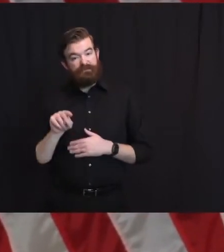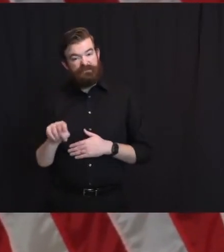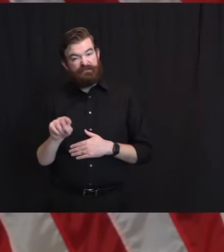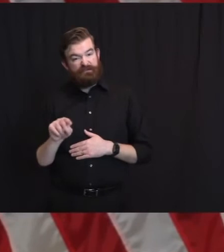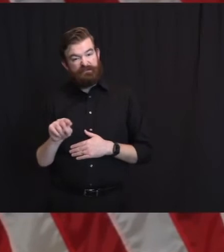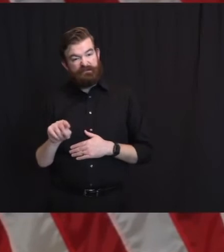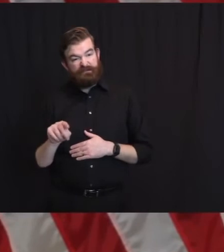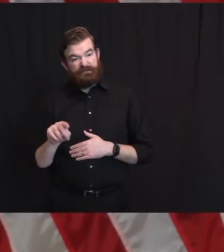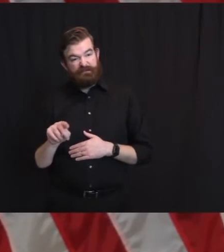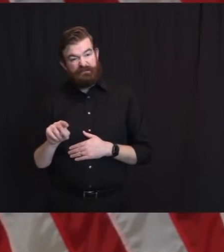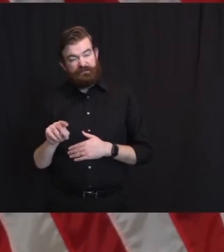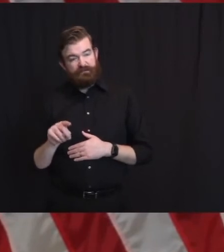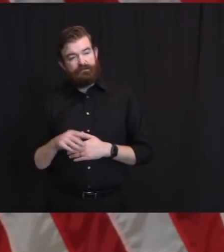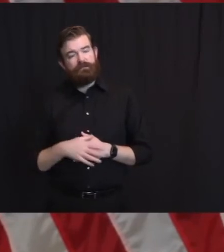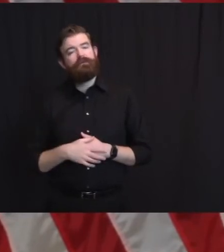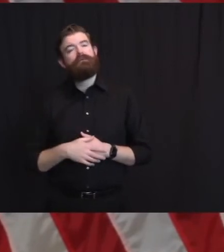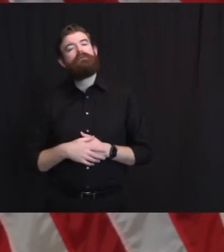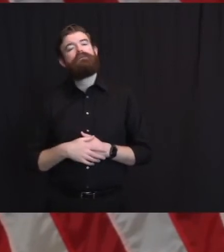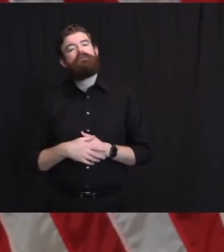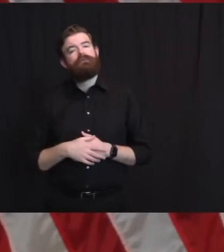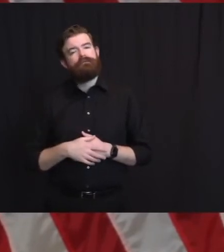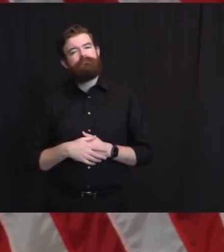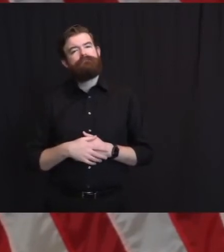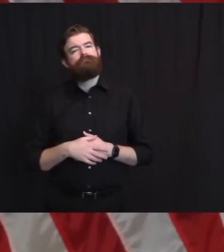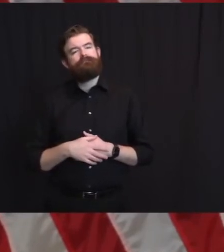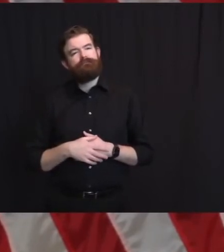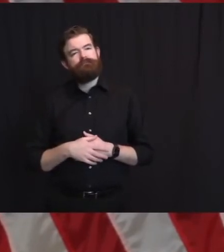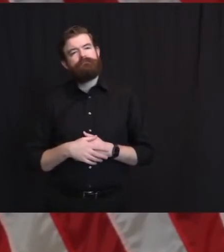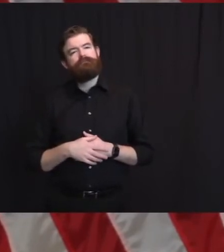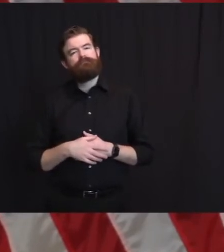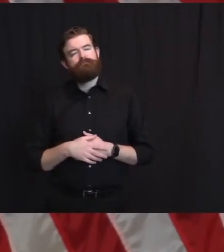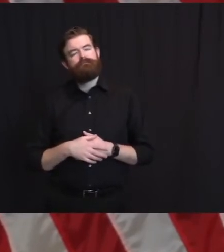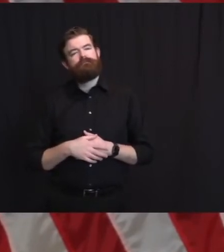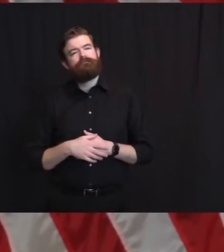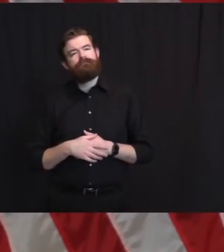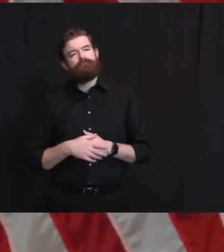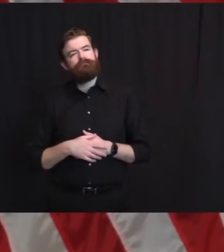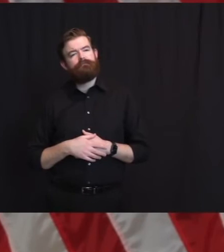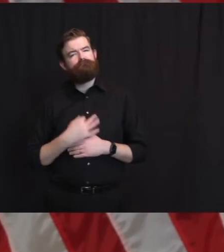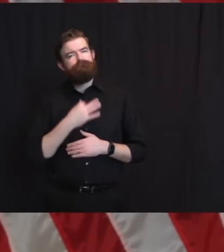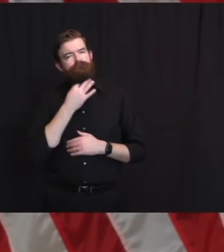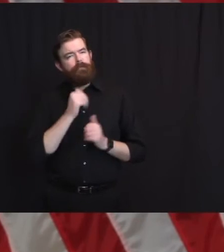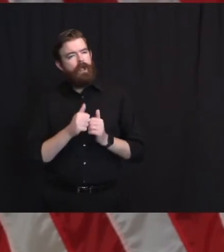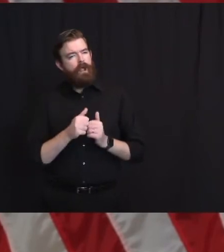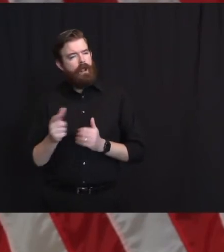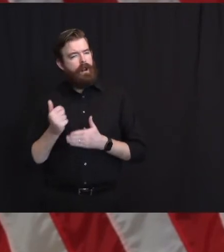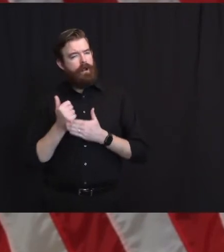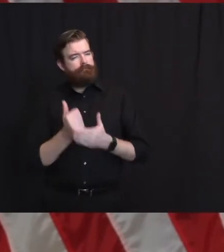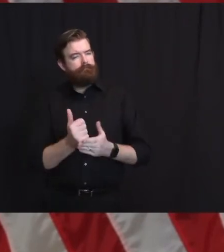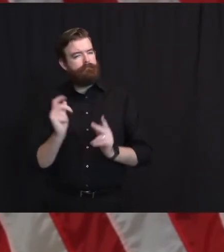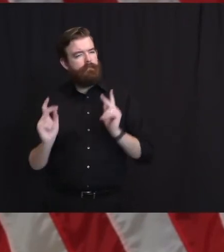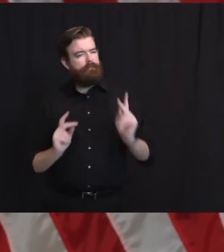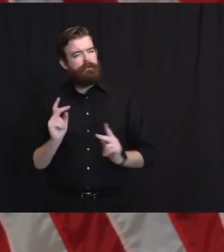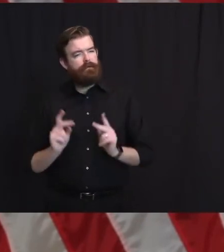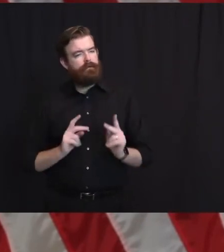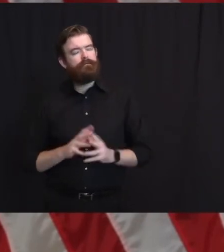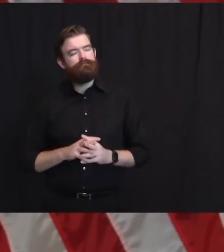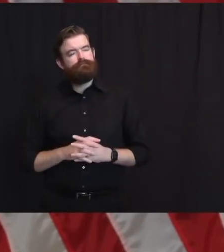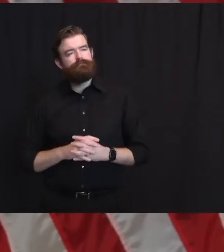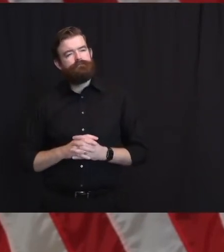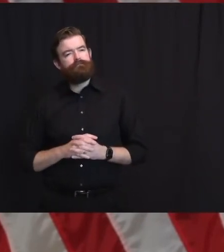can be helpful for folks to say. But I do have to say that we are acting on all of these